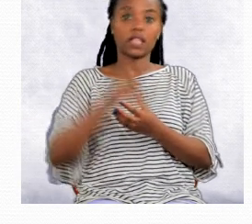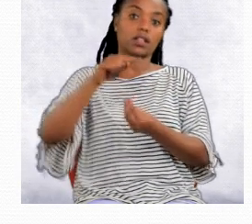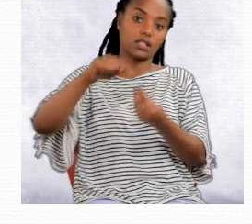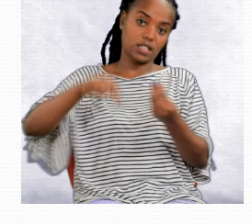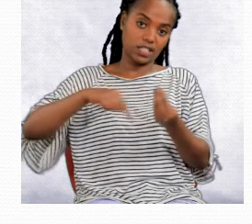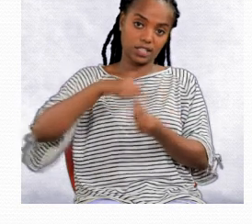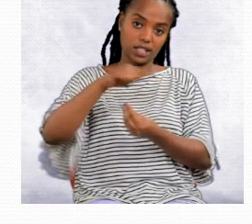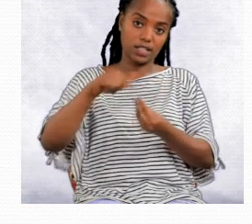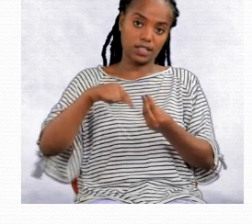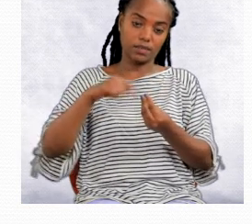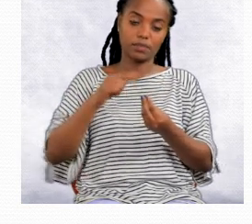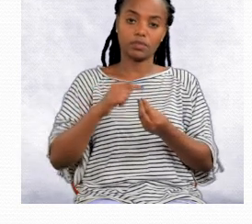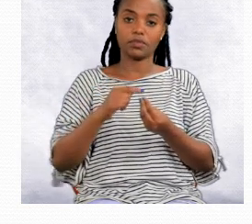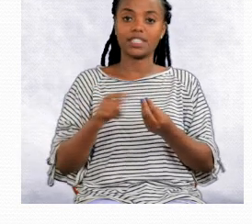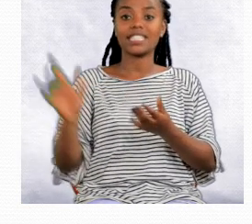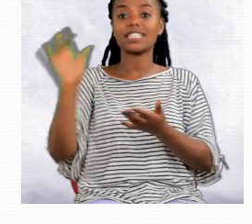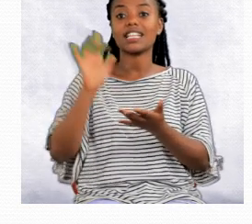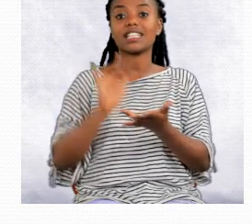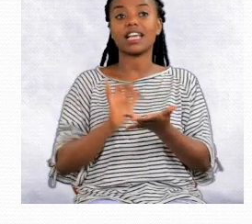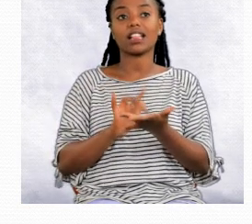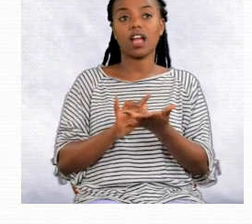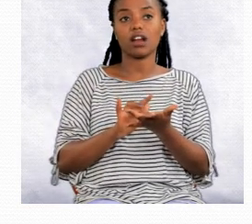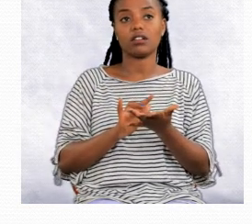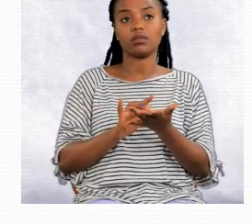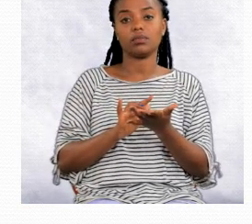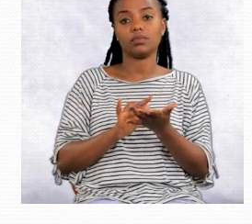Circle, the center,